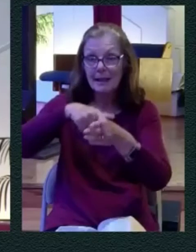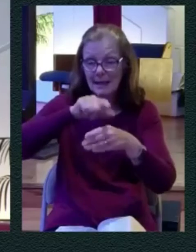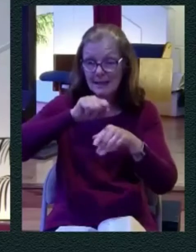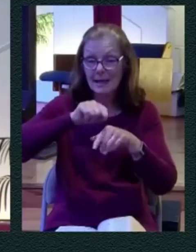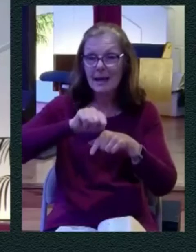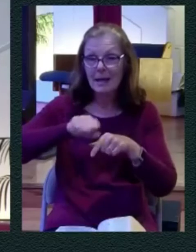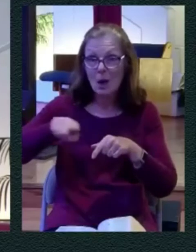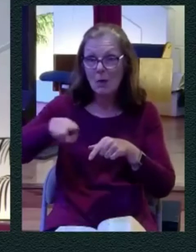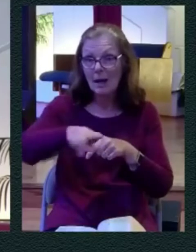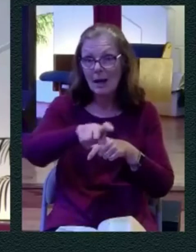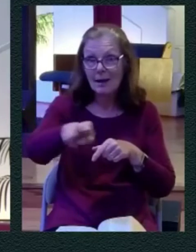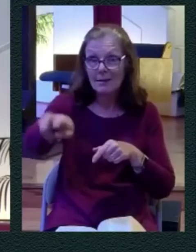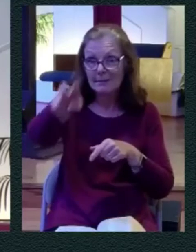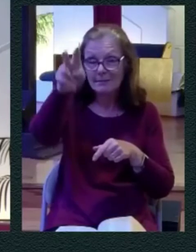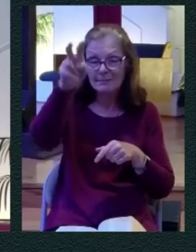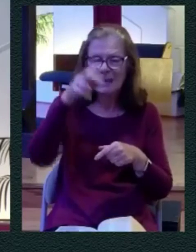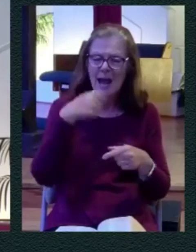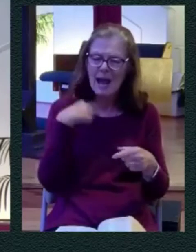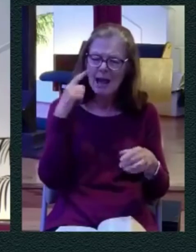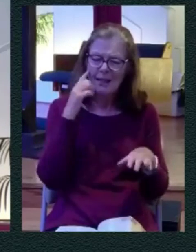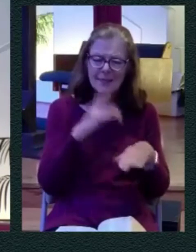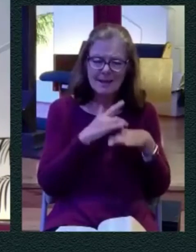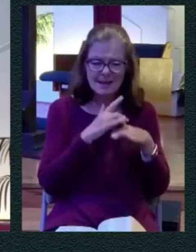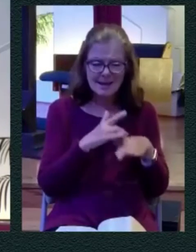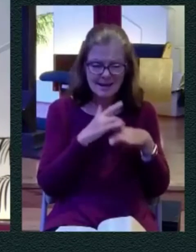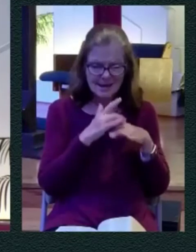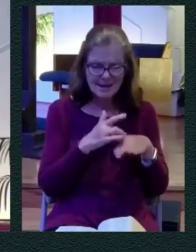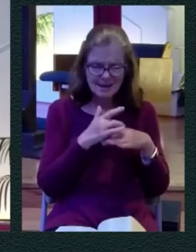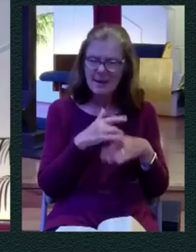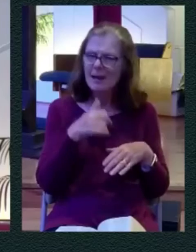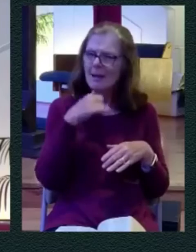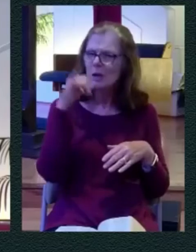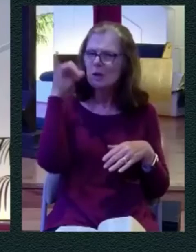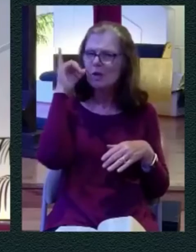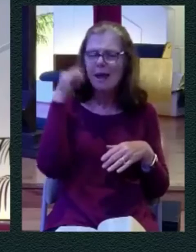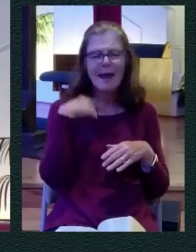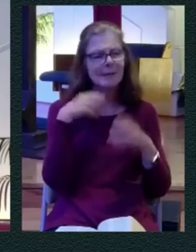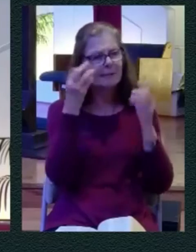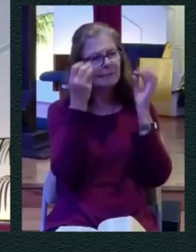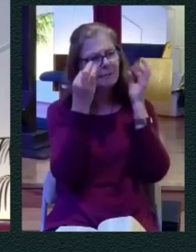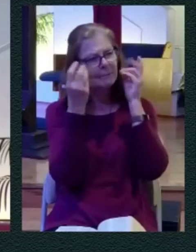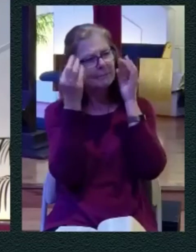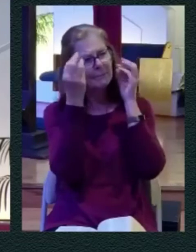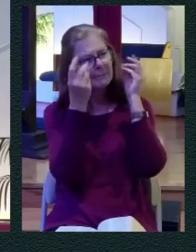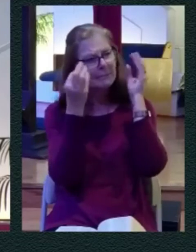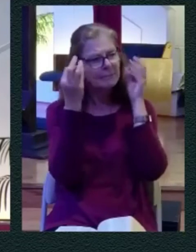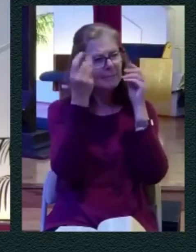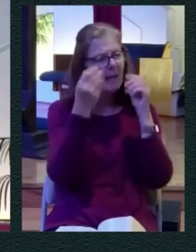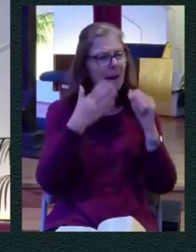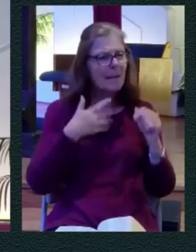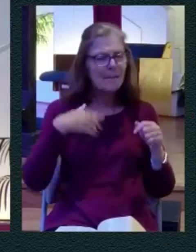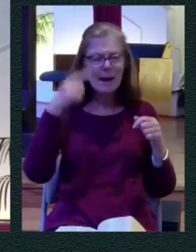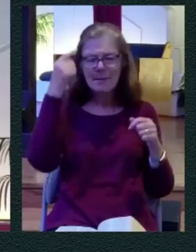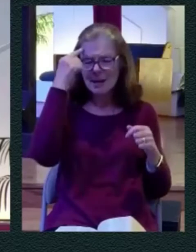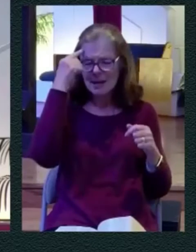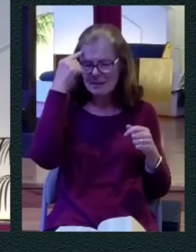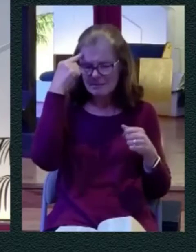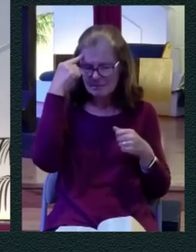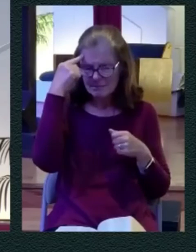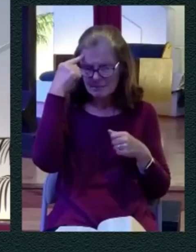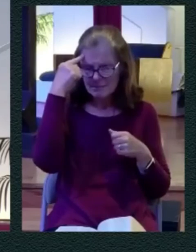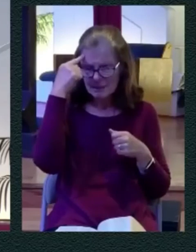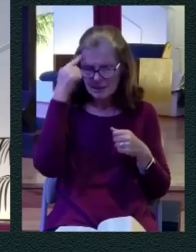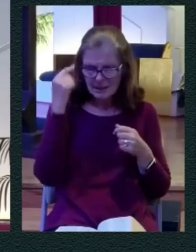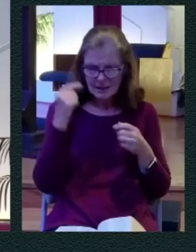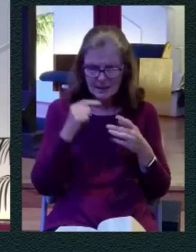As I contemplated this in my office yesterday, my mind started going to the different stories